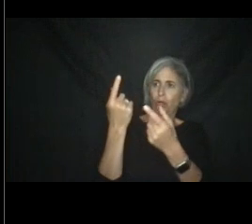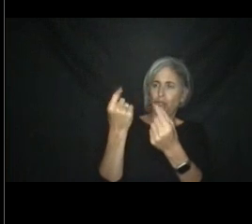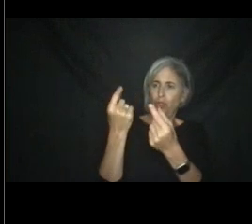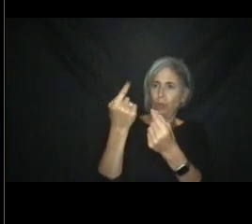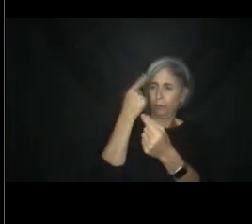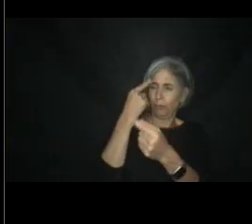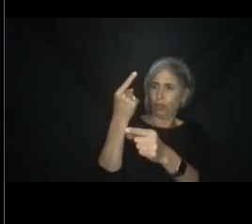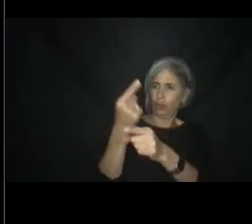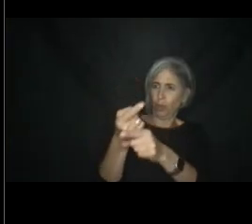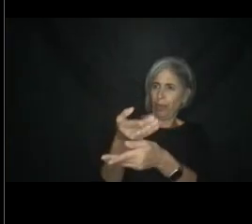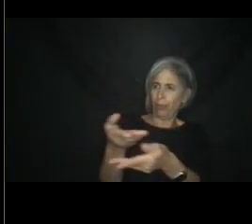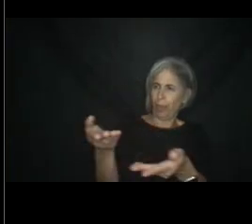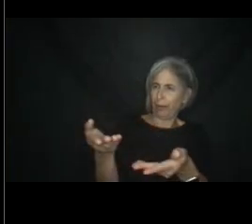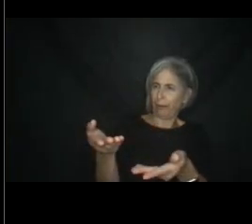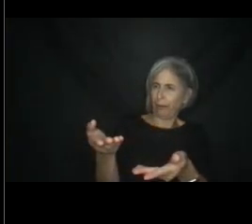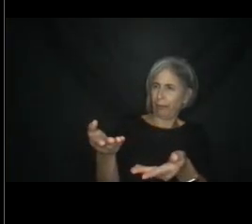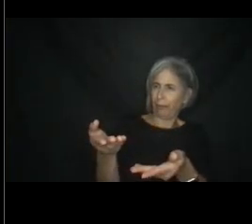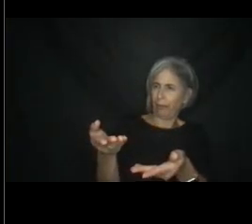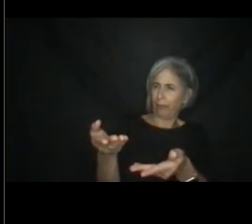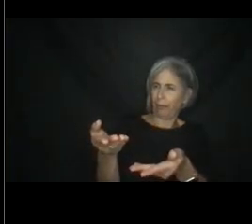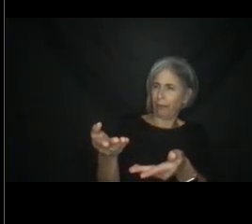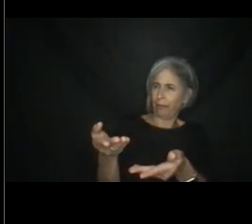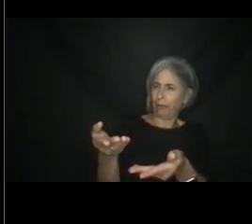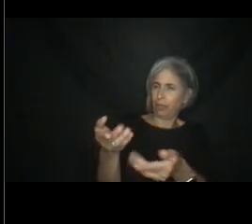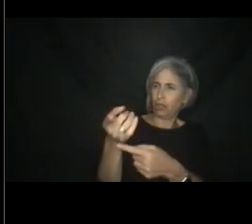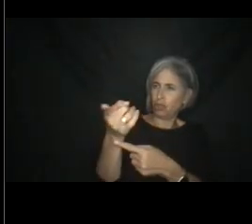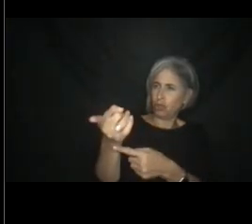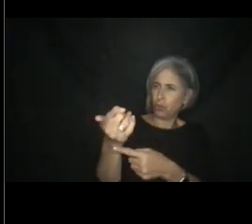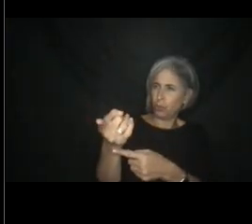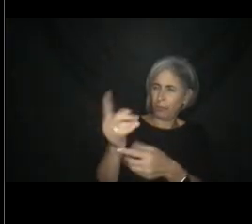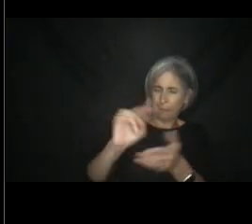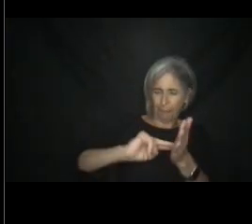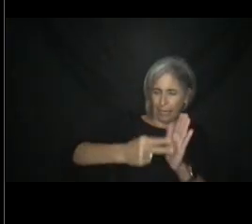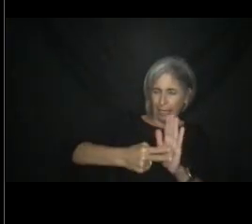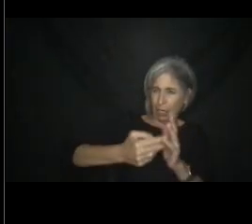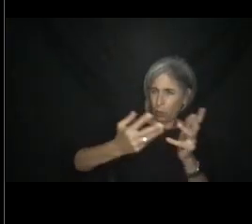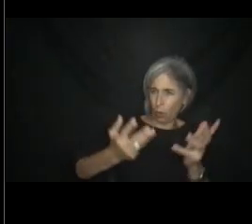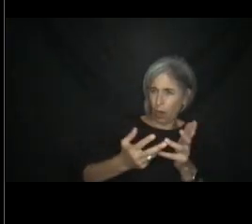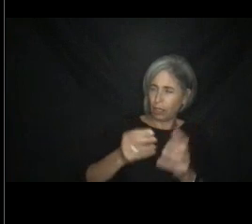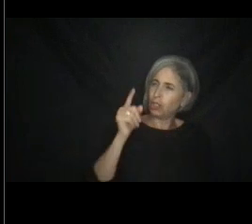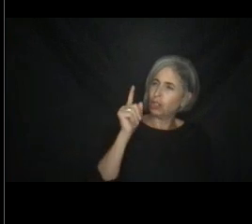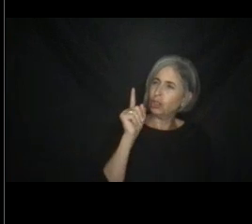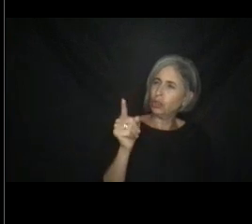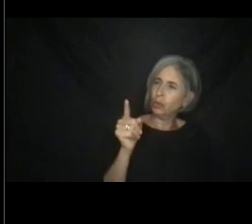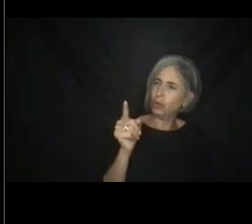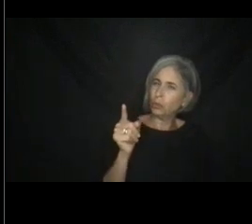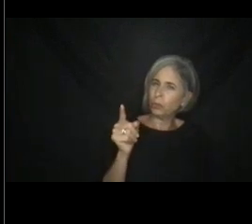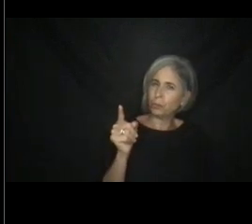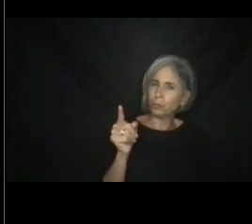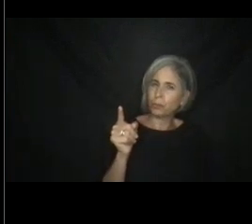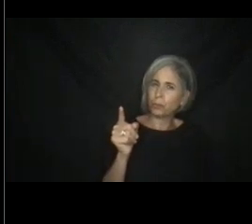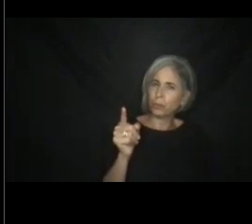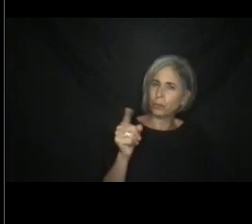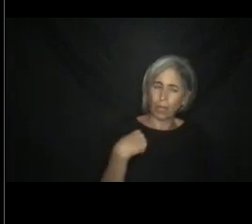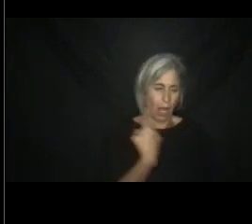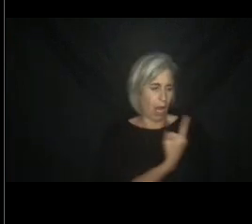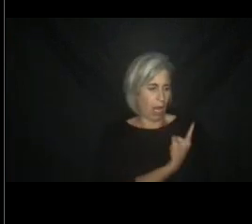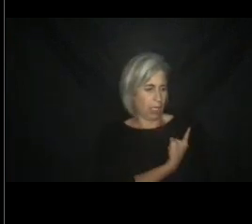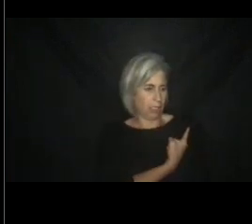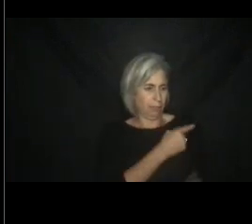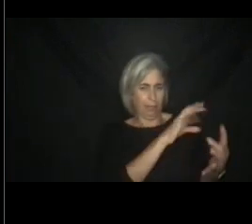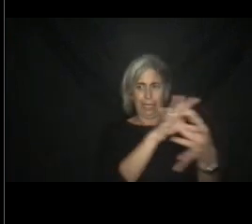do the right thing. So you were implying that us being